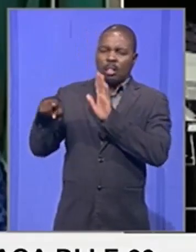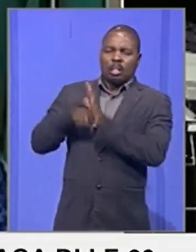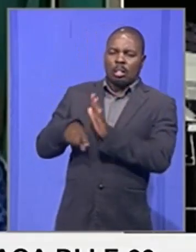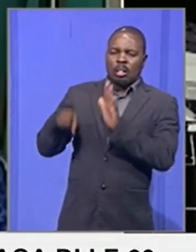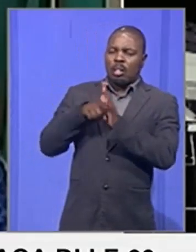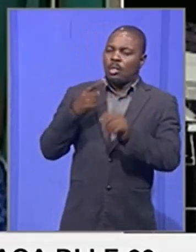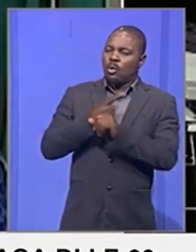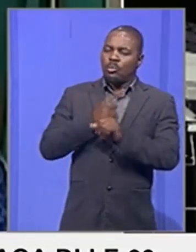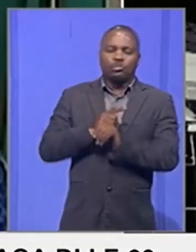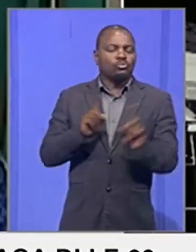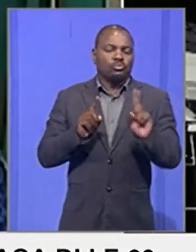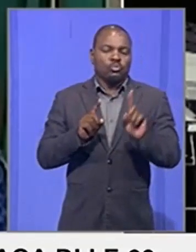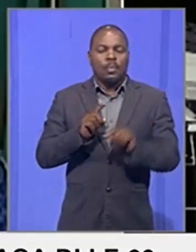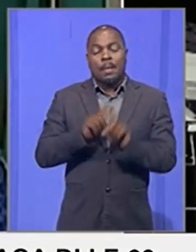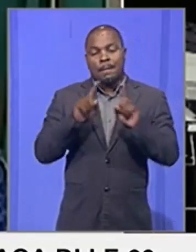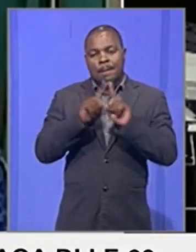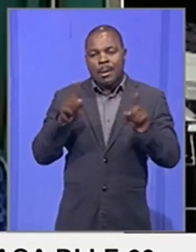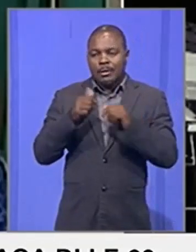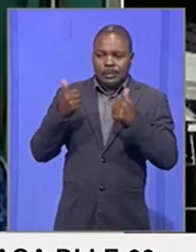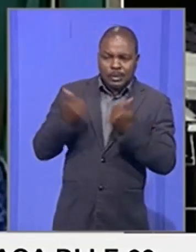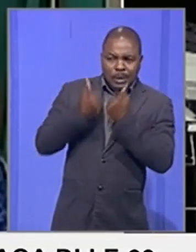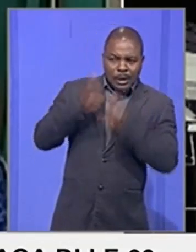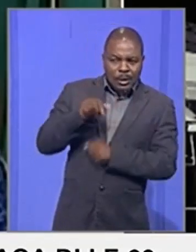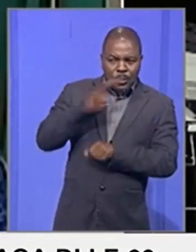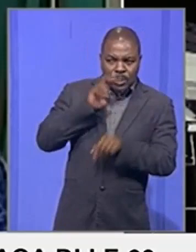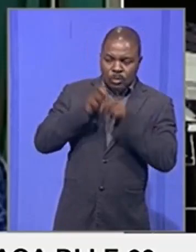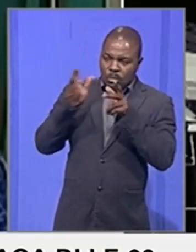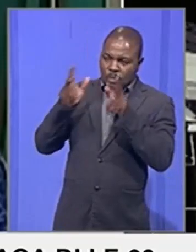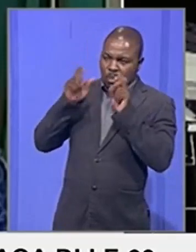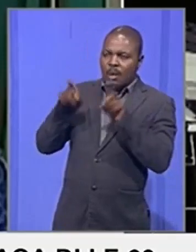ka ga diphitlhelelo le dikgwetlho tsa basadi.